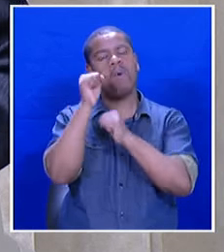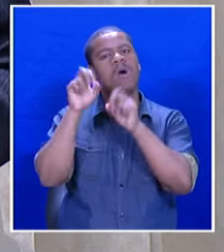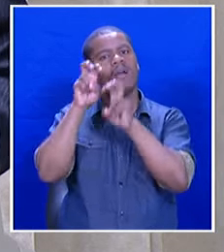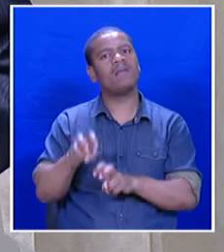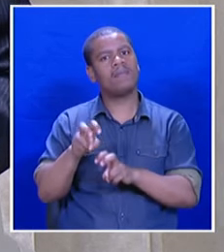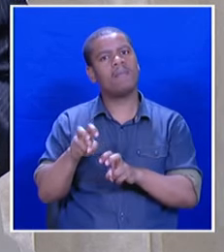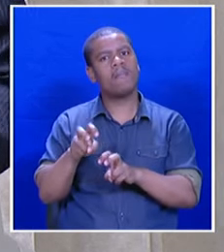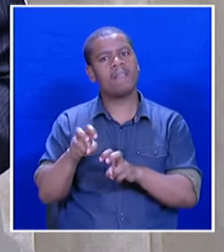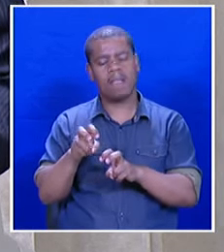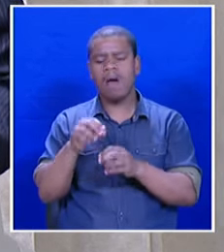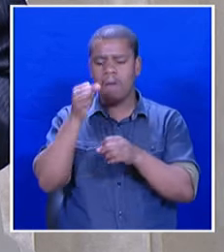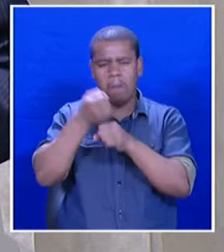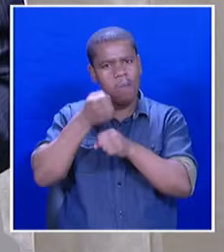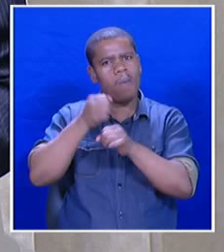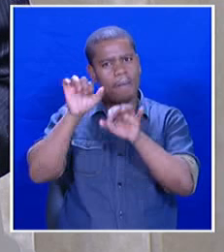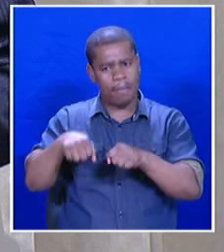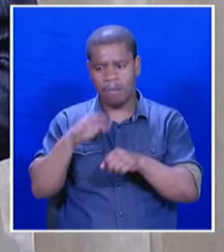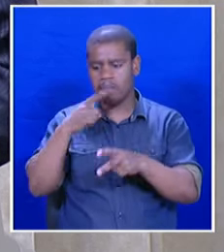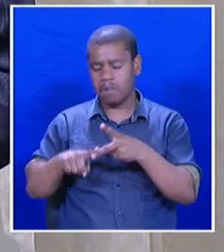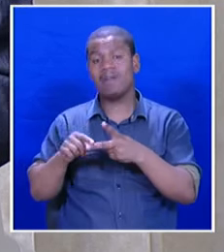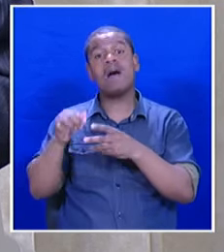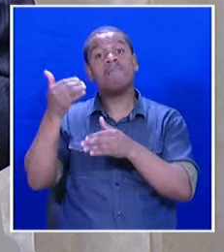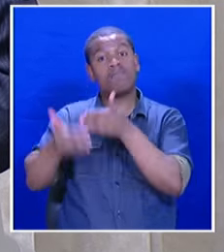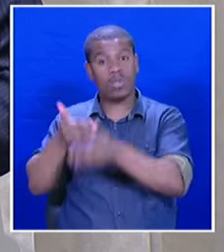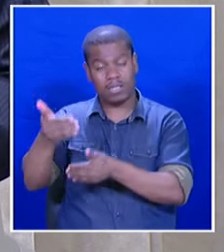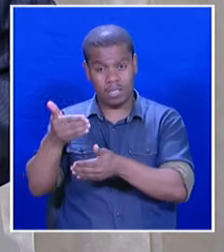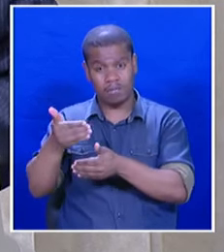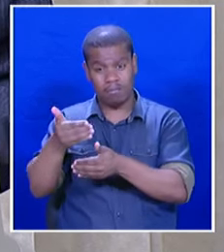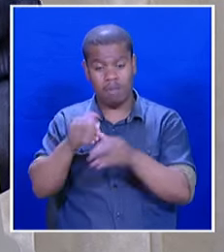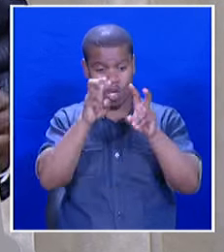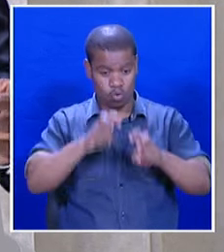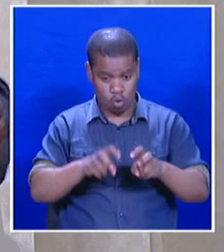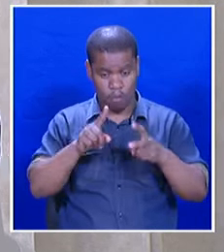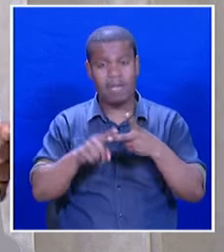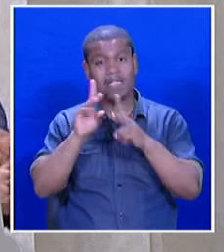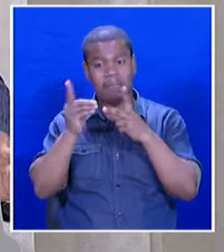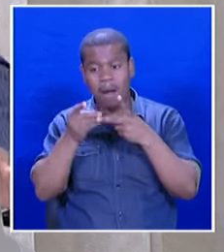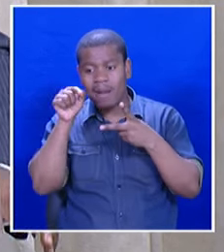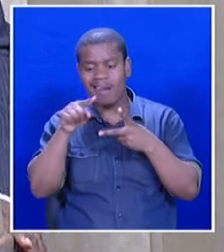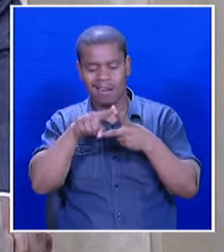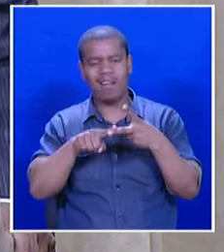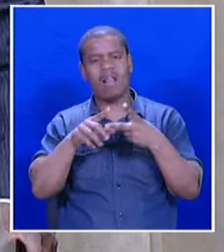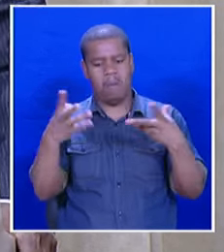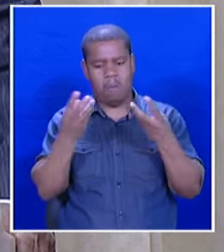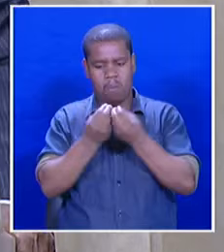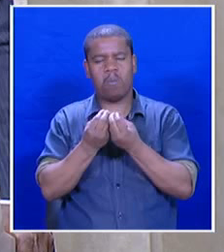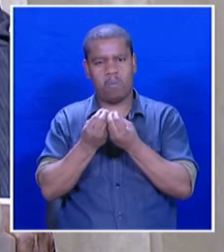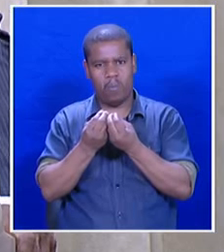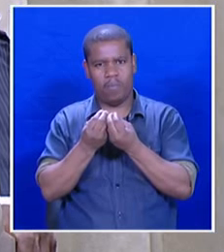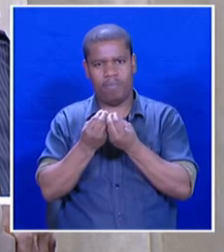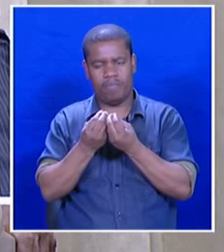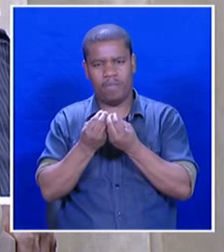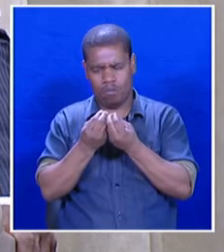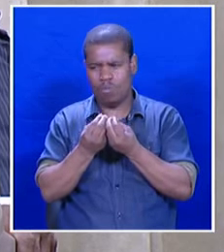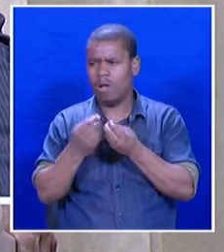through which Eskom, the Department of Public Enterprises, is dealing with a number of parties, number of stakeholders